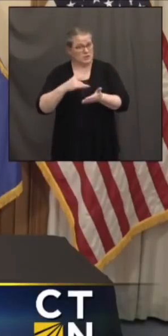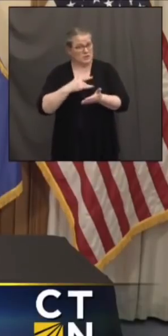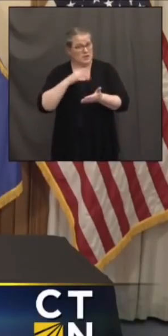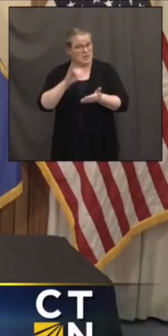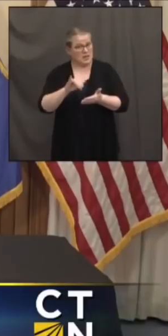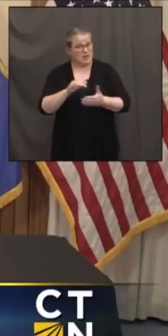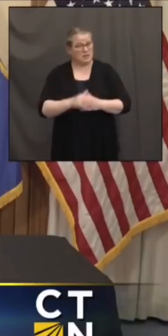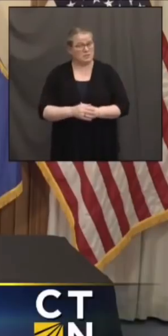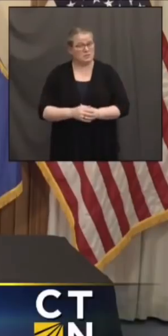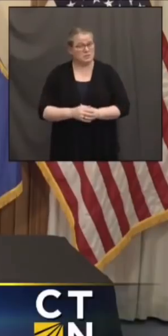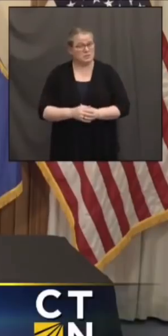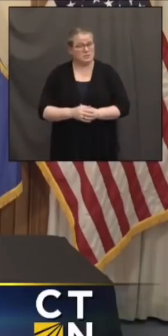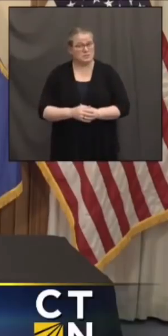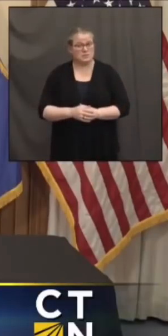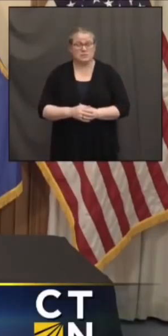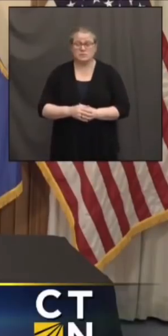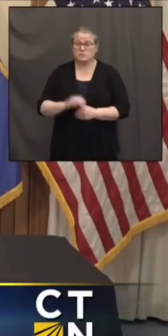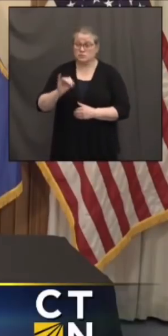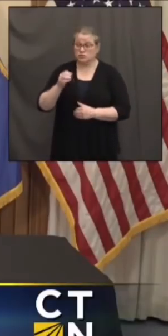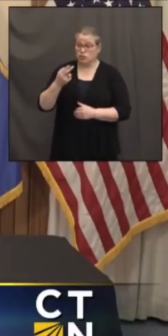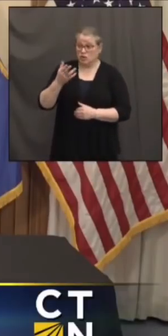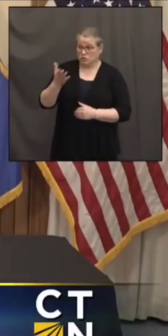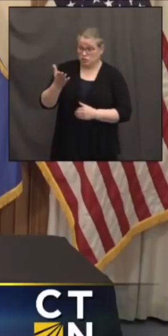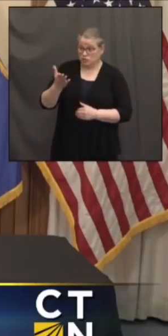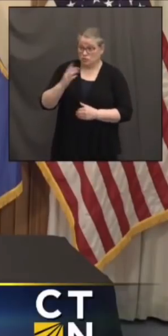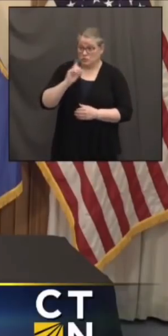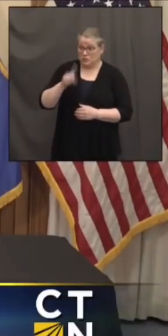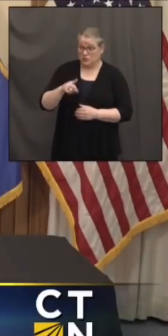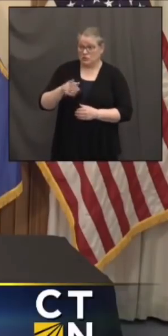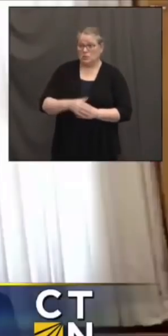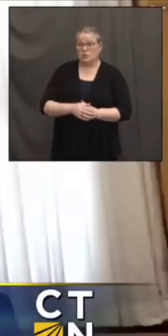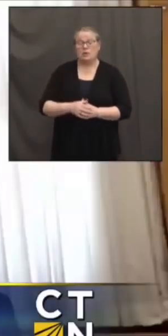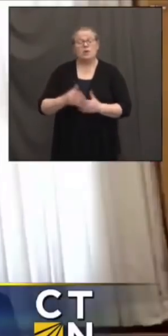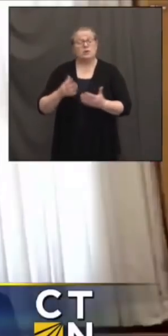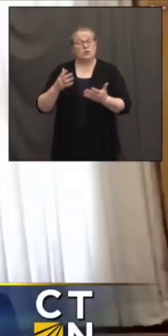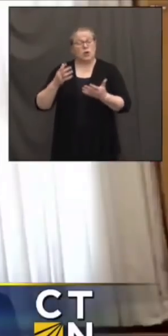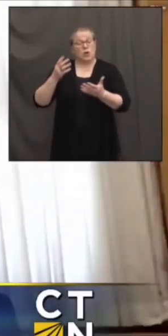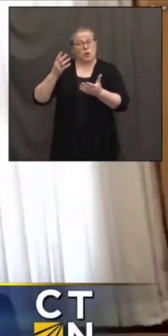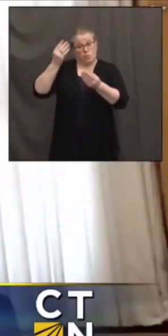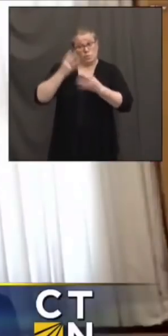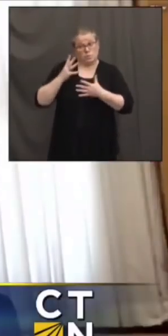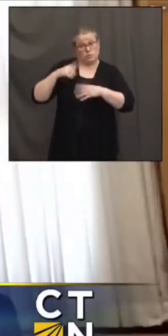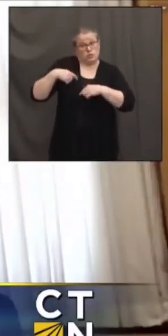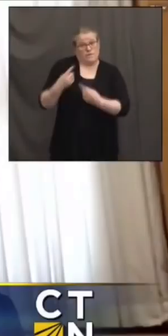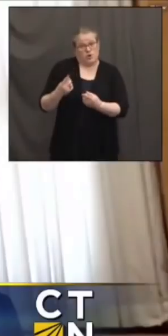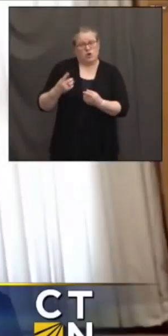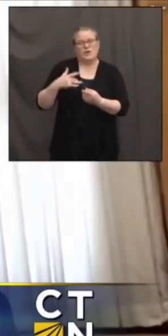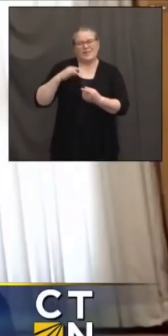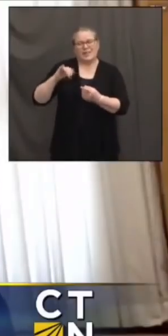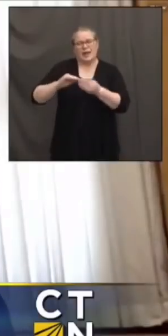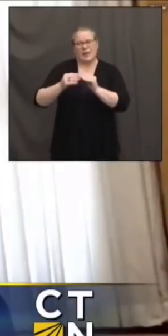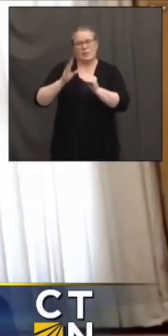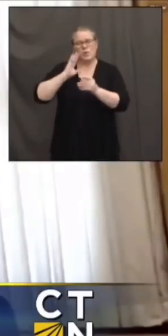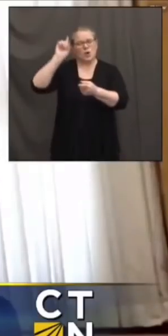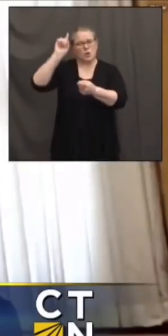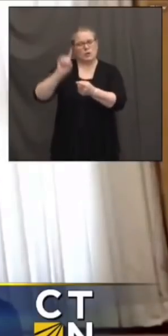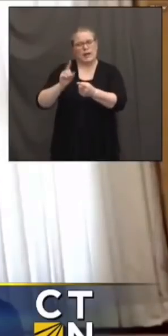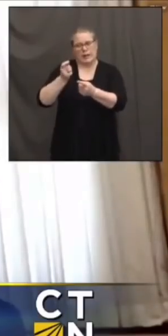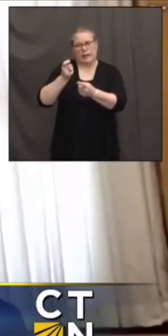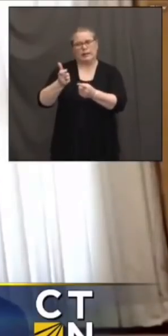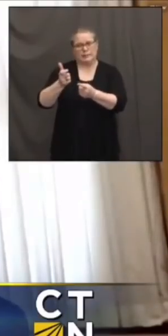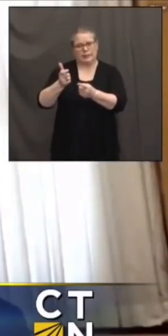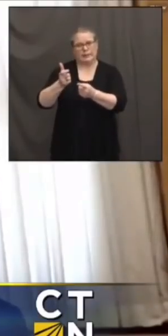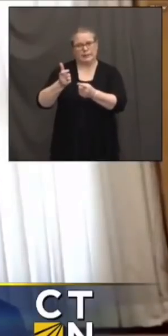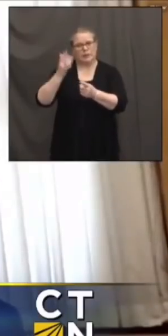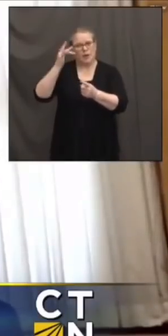Want that, Josh? Yeah, we based on what we've been told so far, we expect it to go down somewhat next week, based primarily